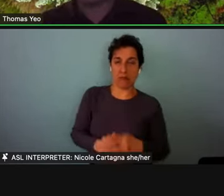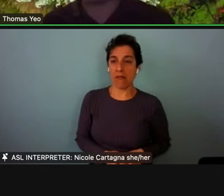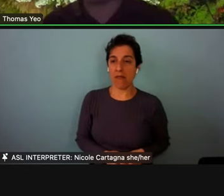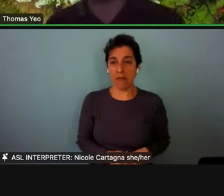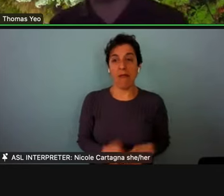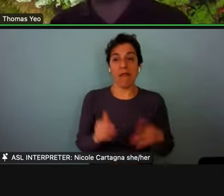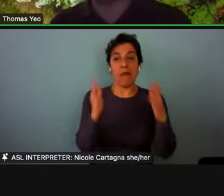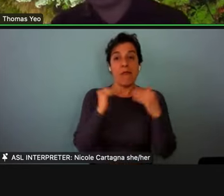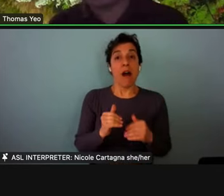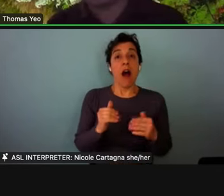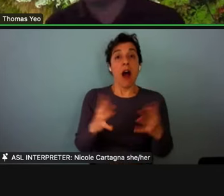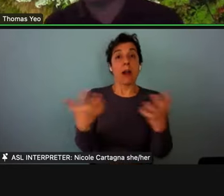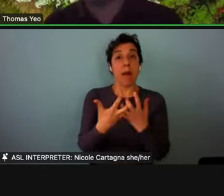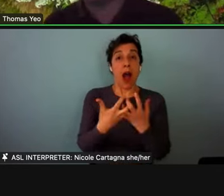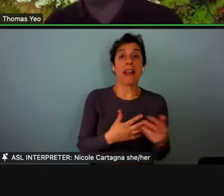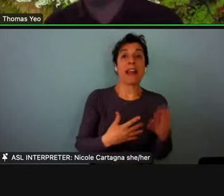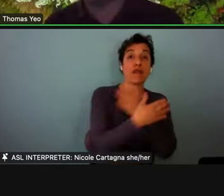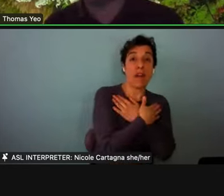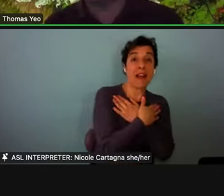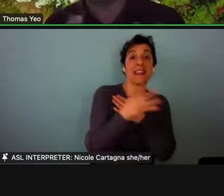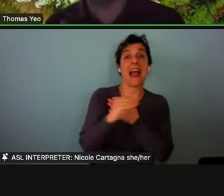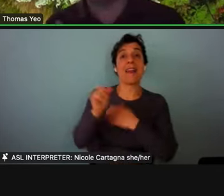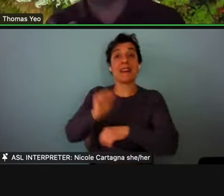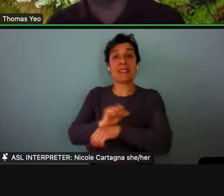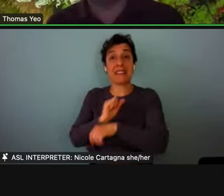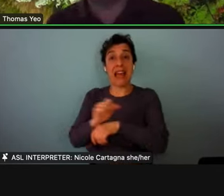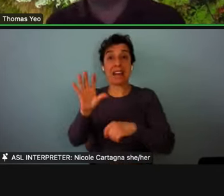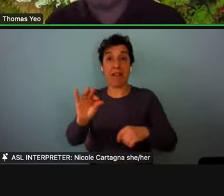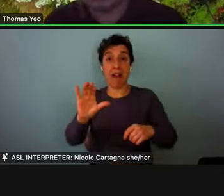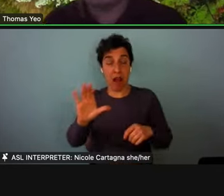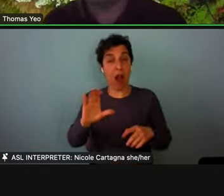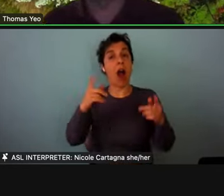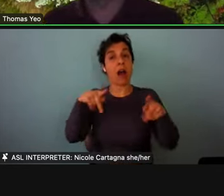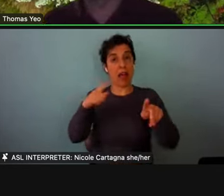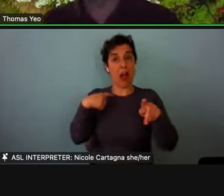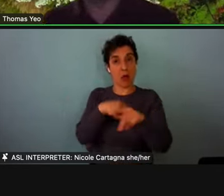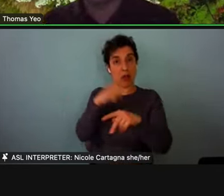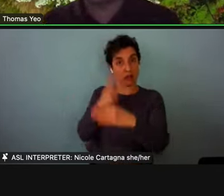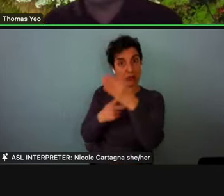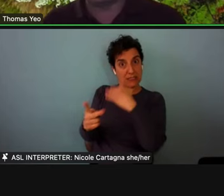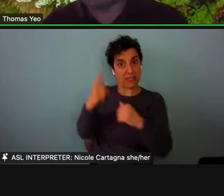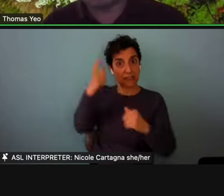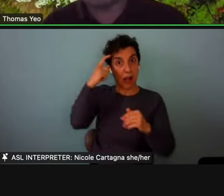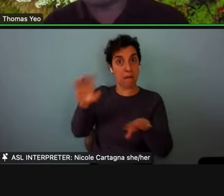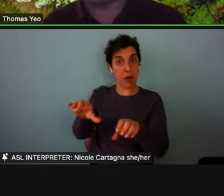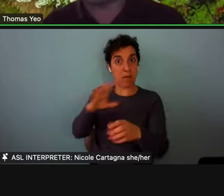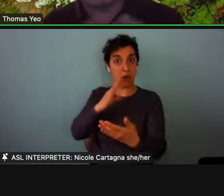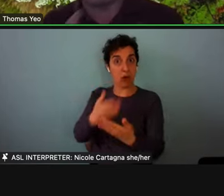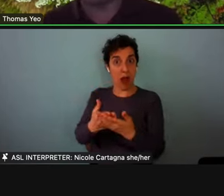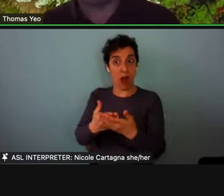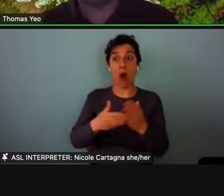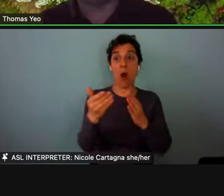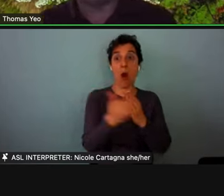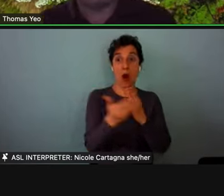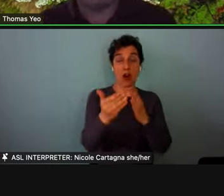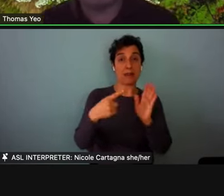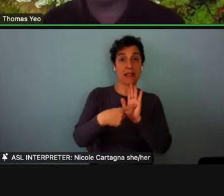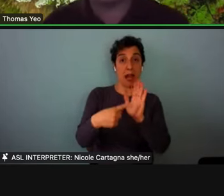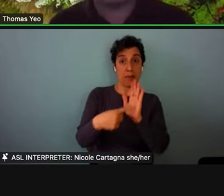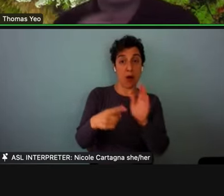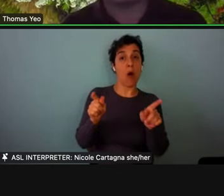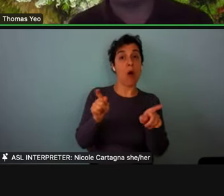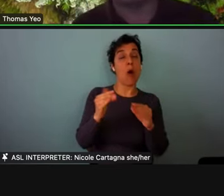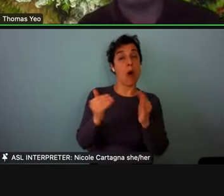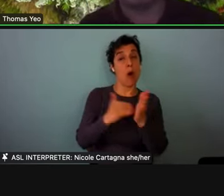Combining resting and task function connectivity allow us to predict cognitive performance very well. Out of sample R is often bigger than